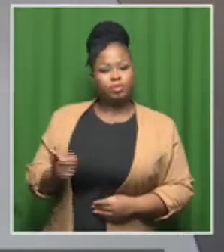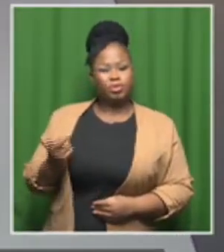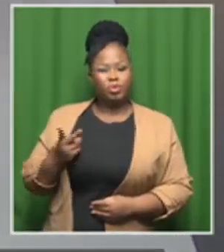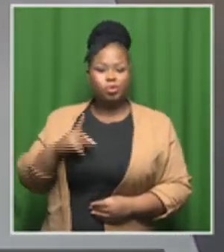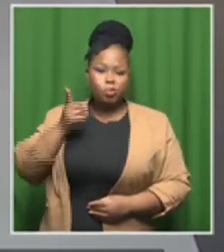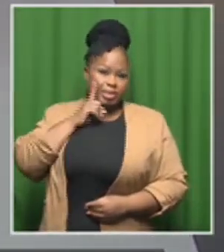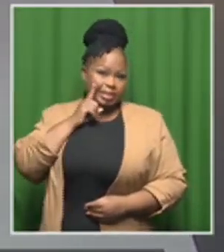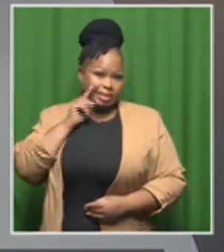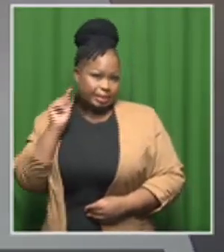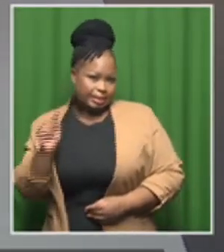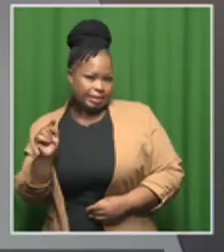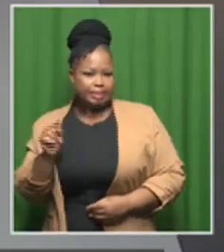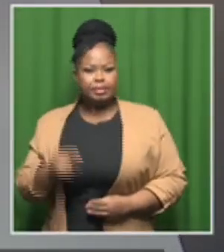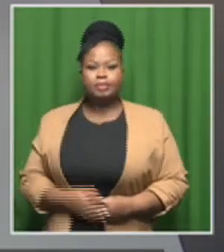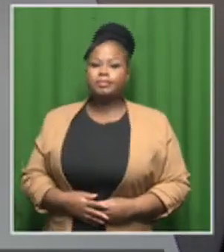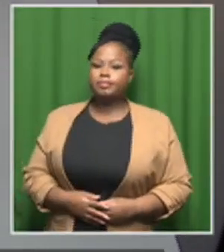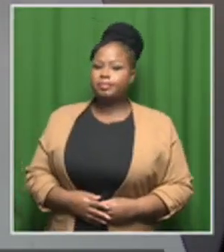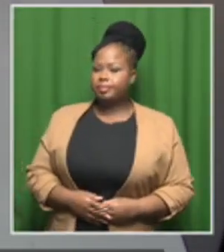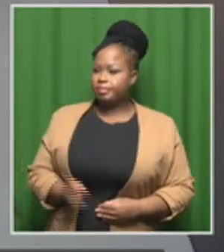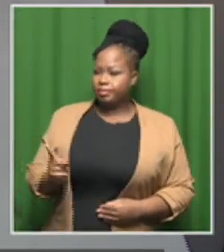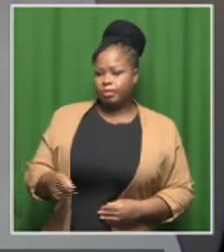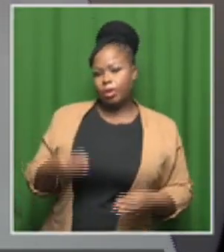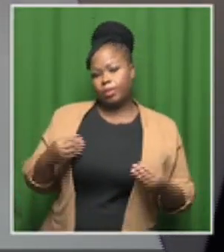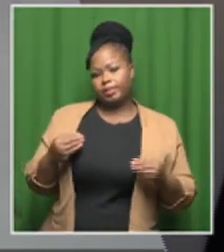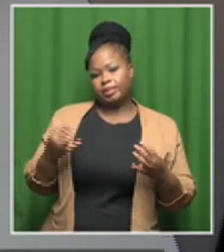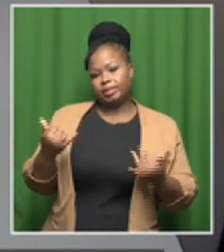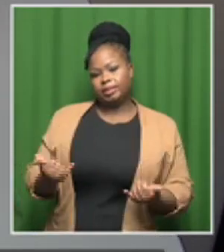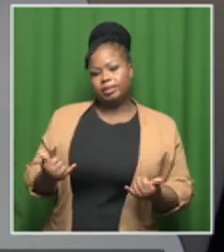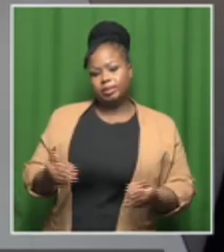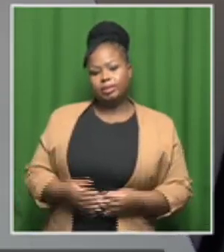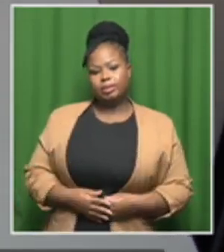into that space. So we're busy with the